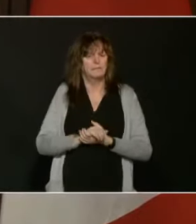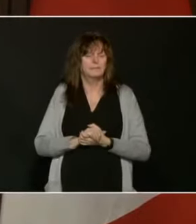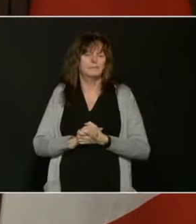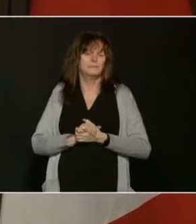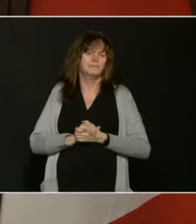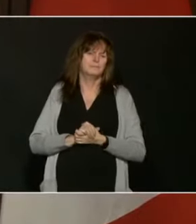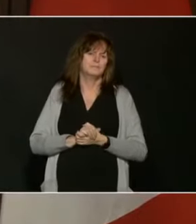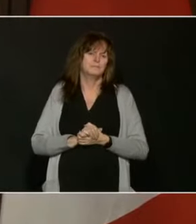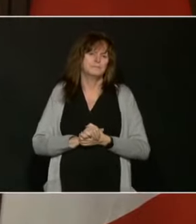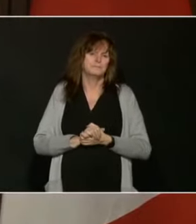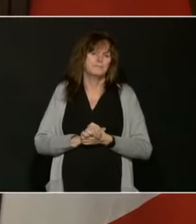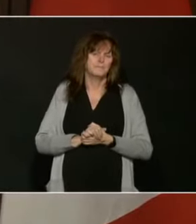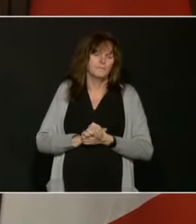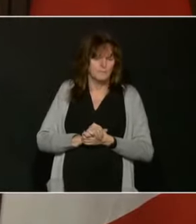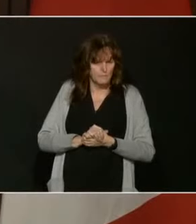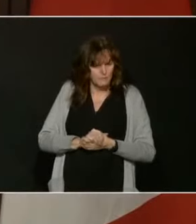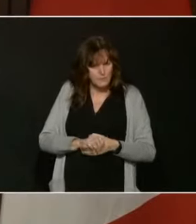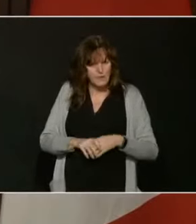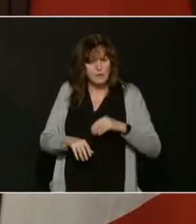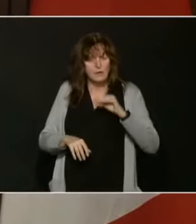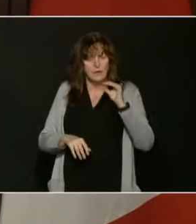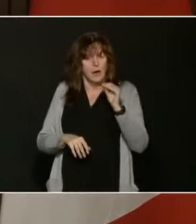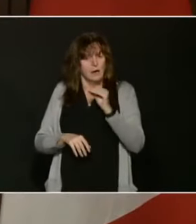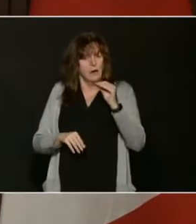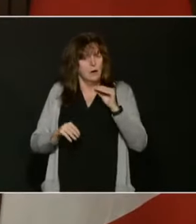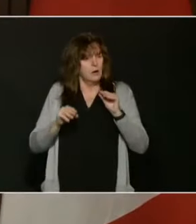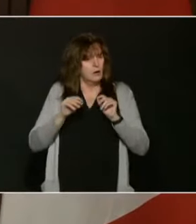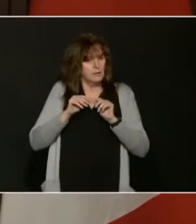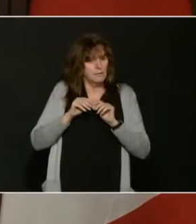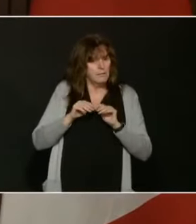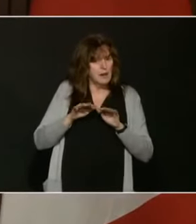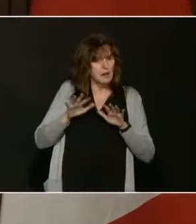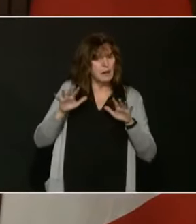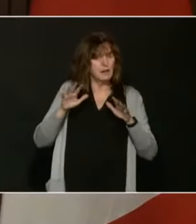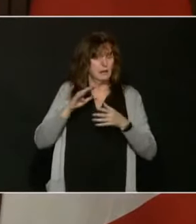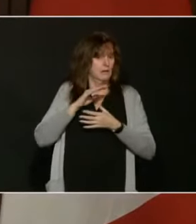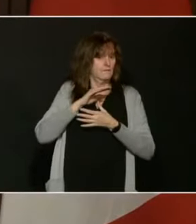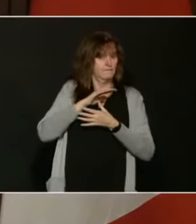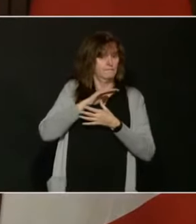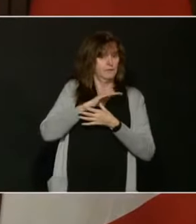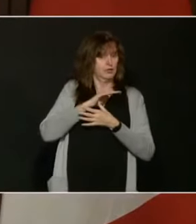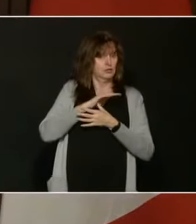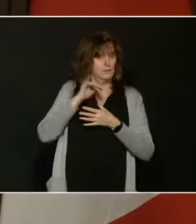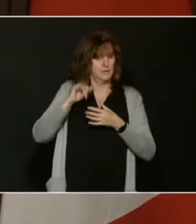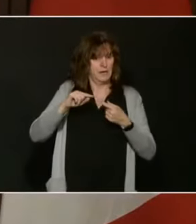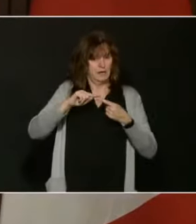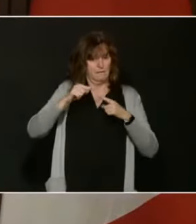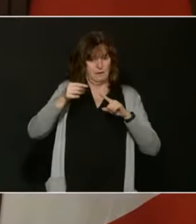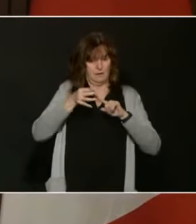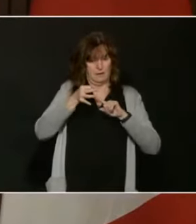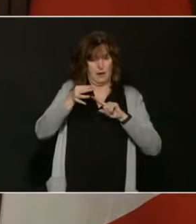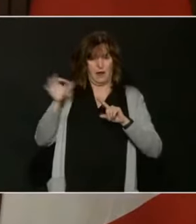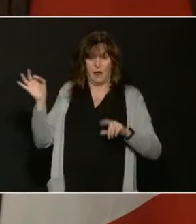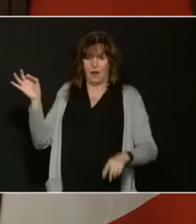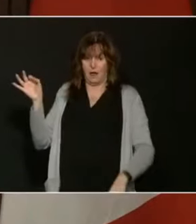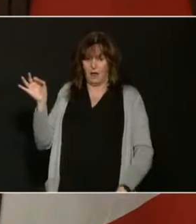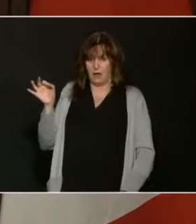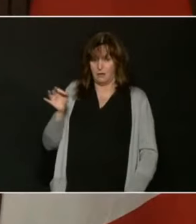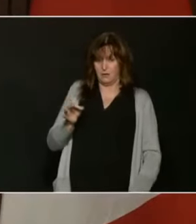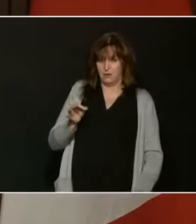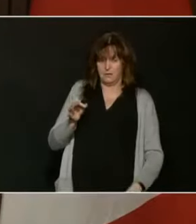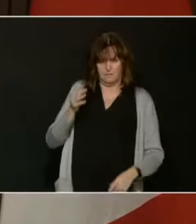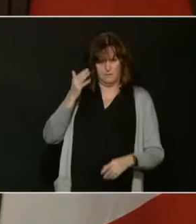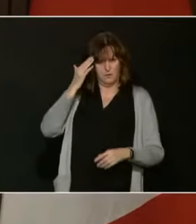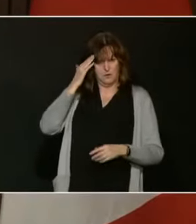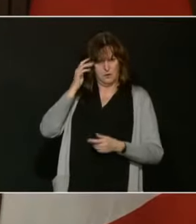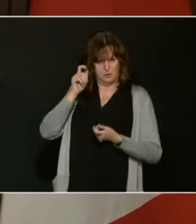through the province. We don't know when the very first variant landed in Ontario. We do have a sense of when they started to become more common, and